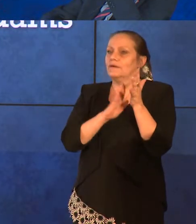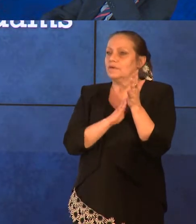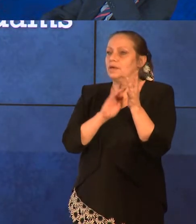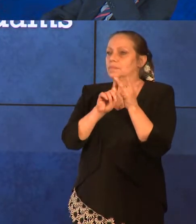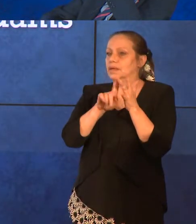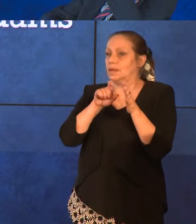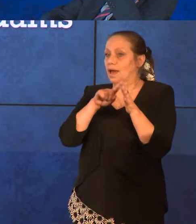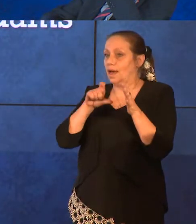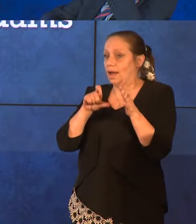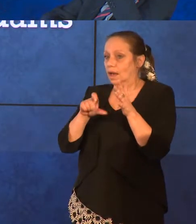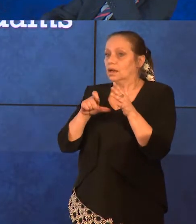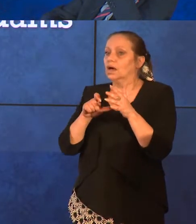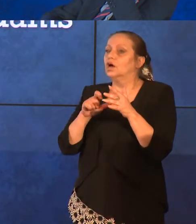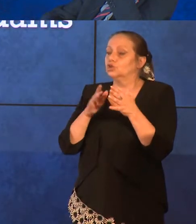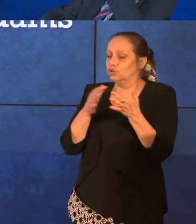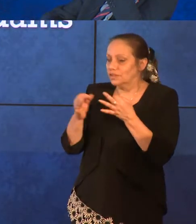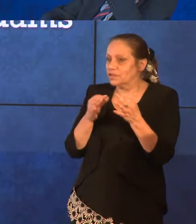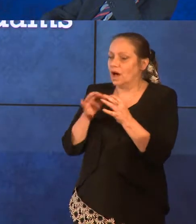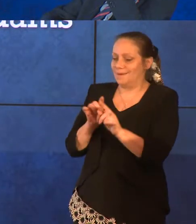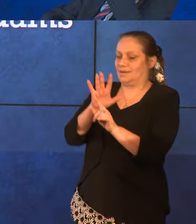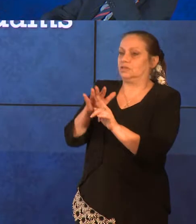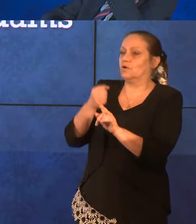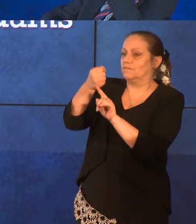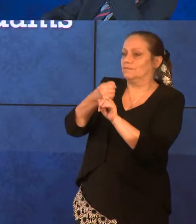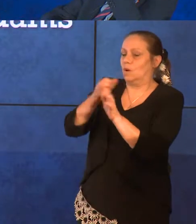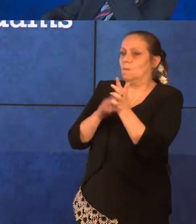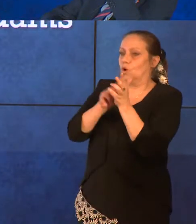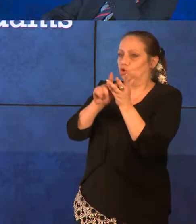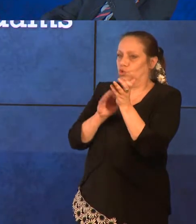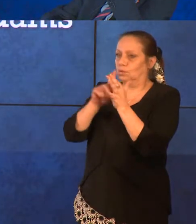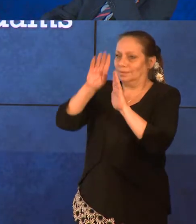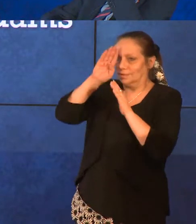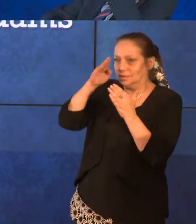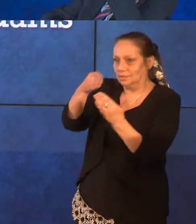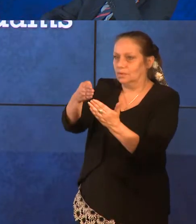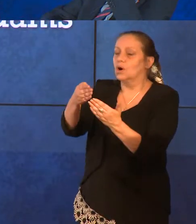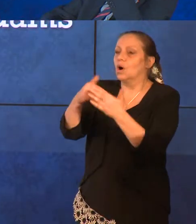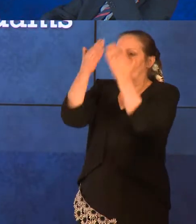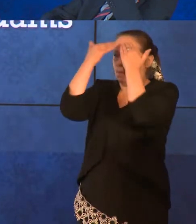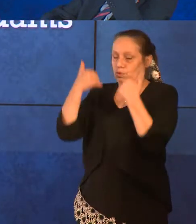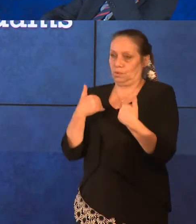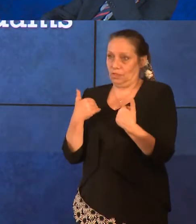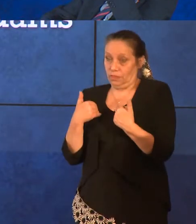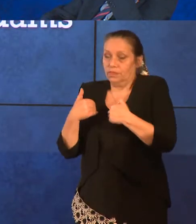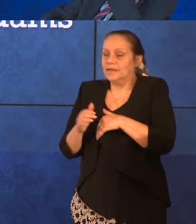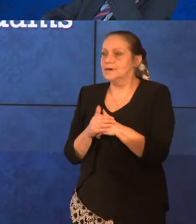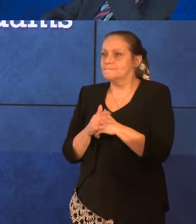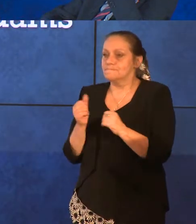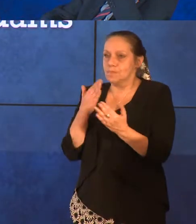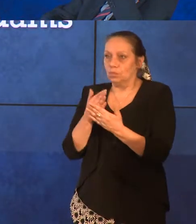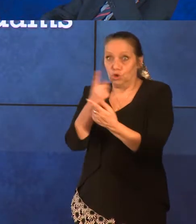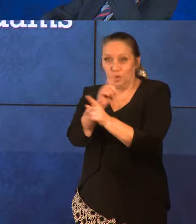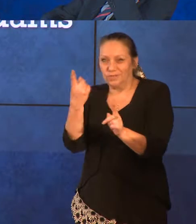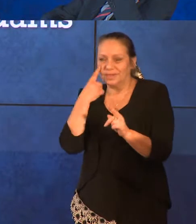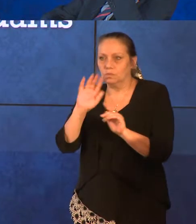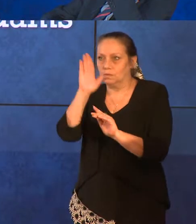a self-advocacy module in relation to the NDIS, specifically focused on mental health. So I'm sure lots of you have seen